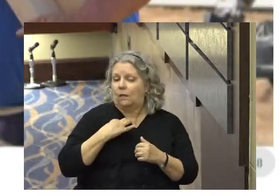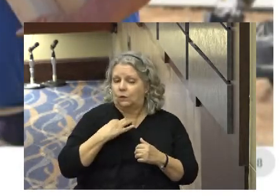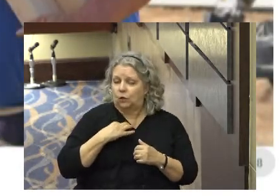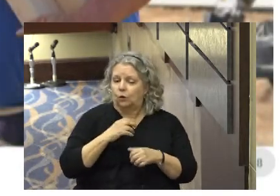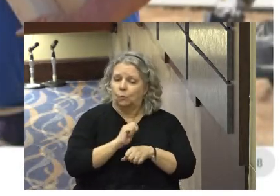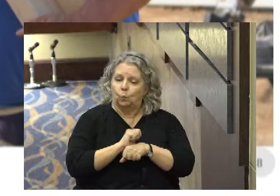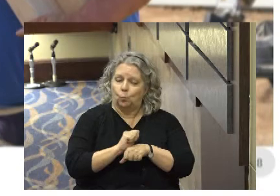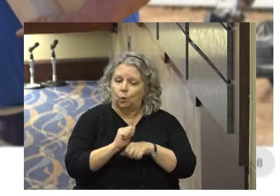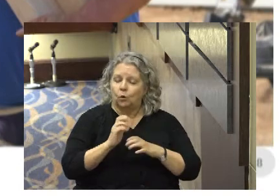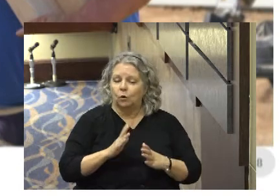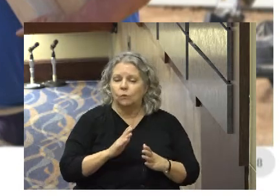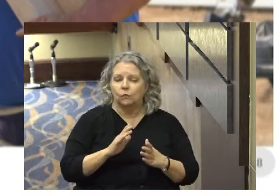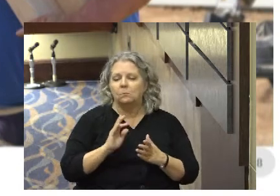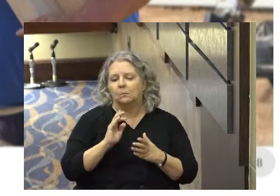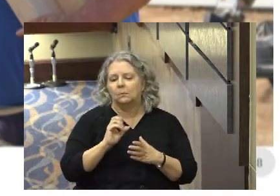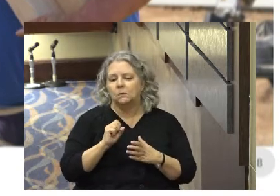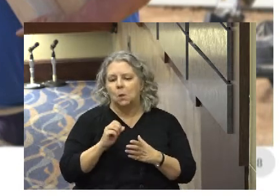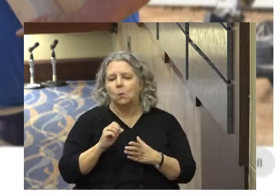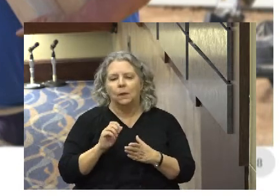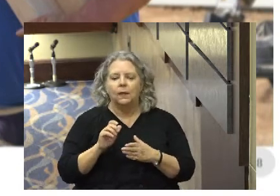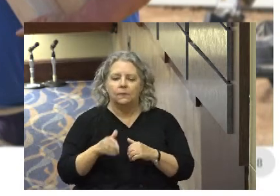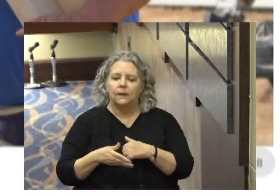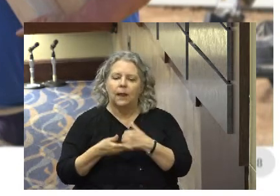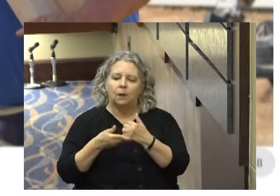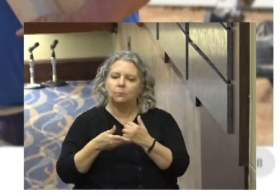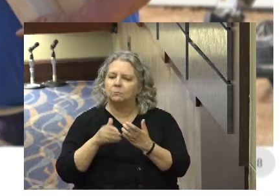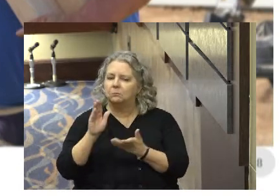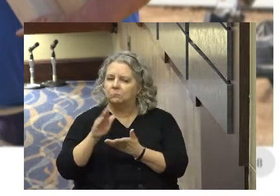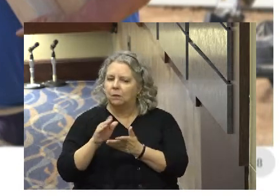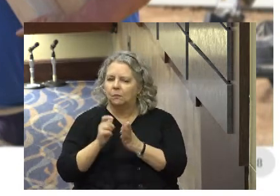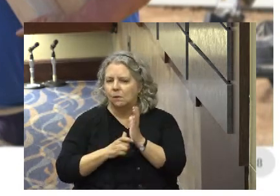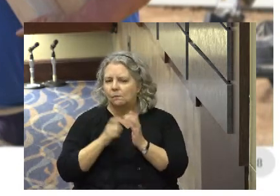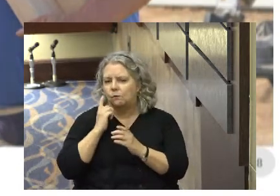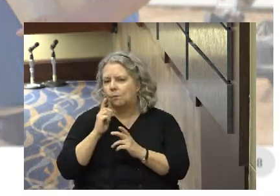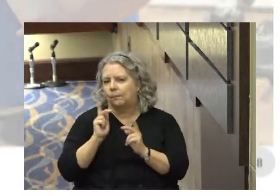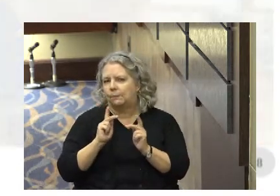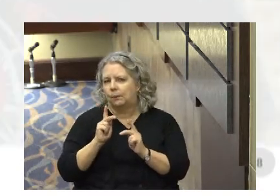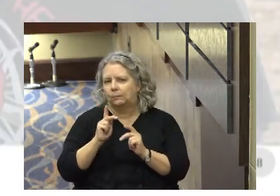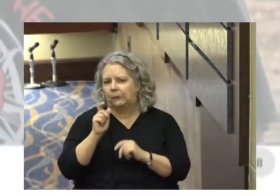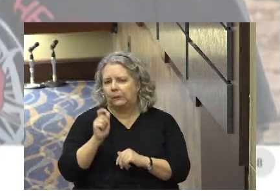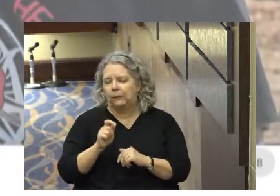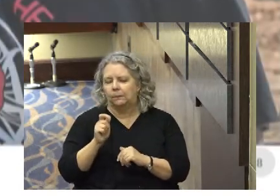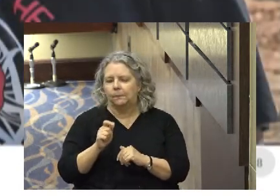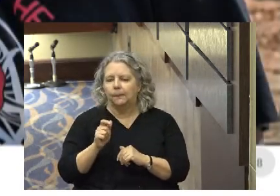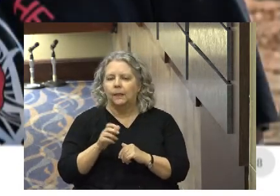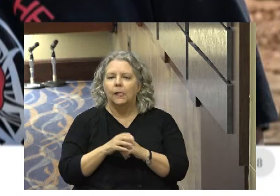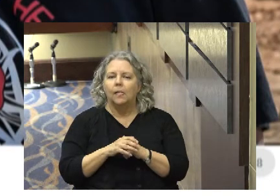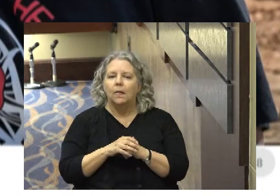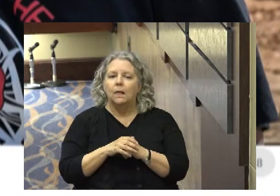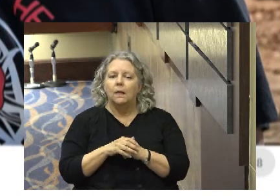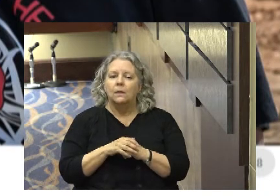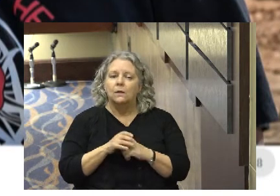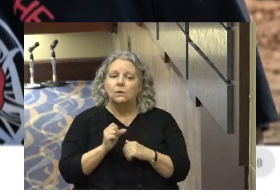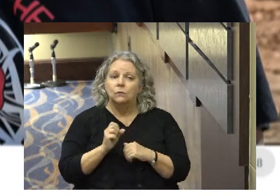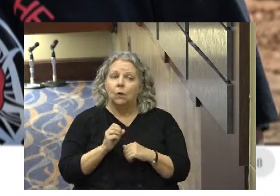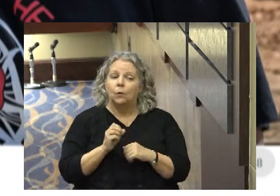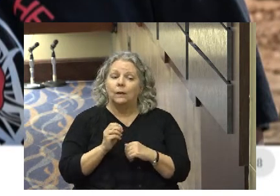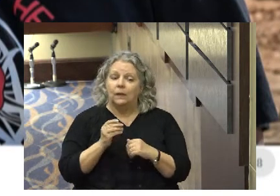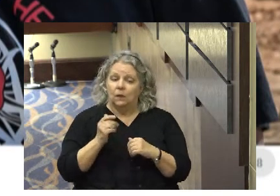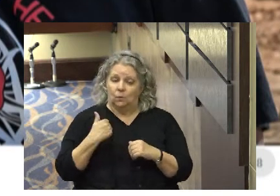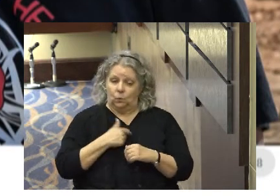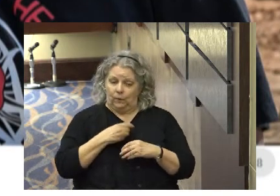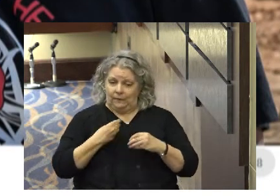those most in need of safe, energy-efficient housing. The proven model of selling homes at cost through